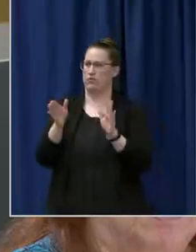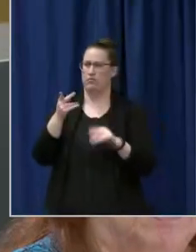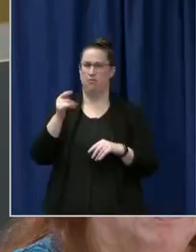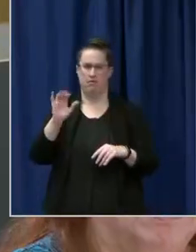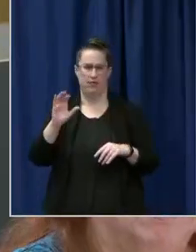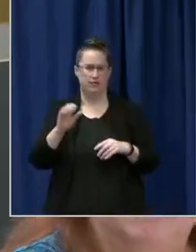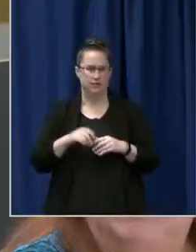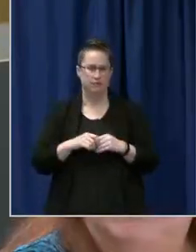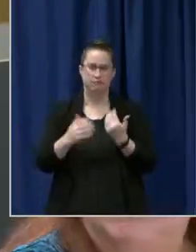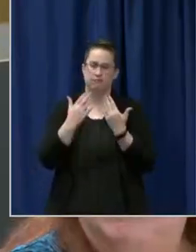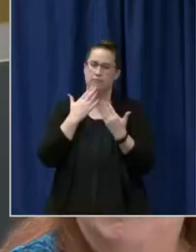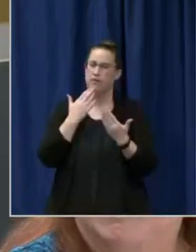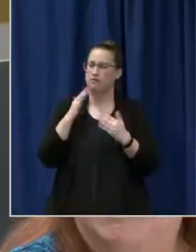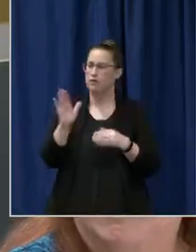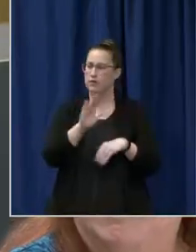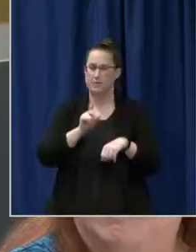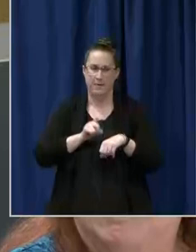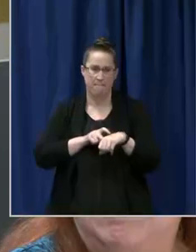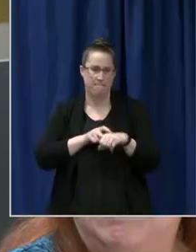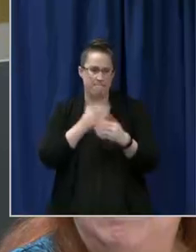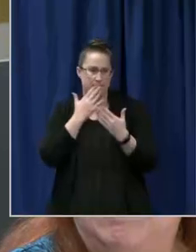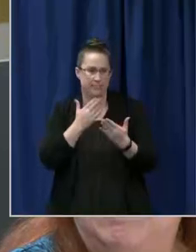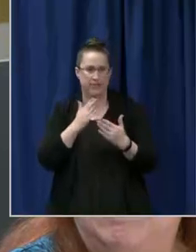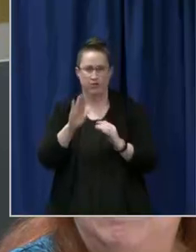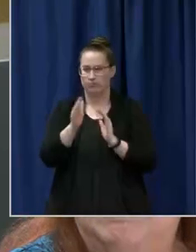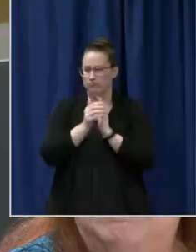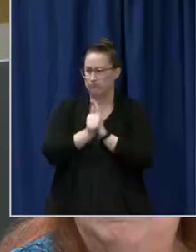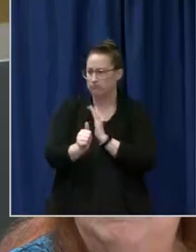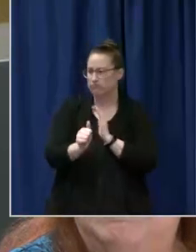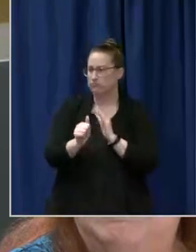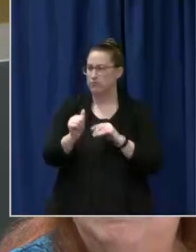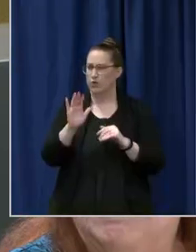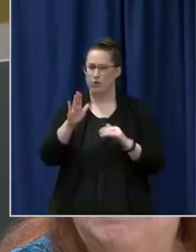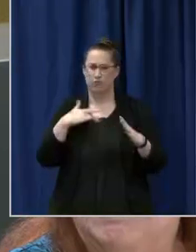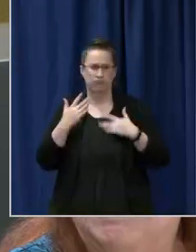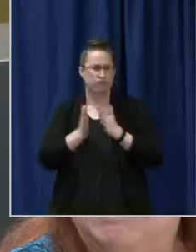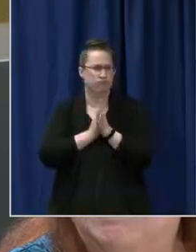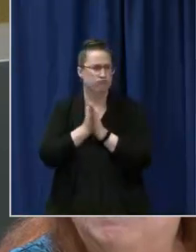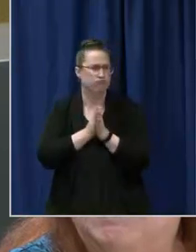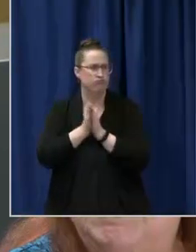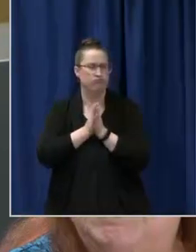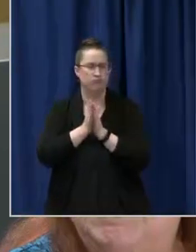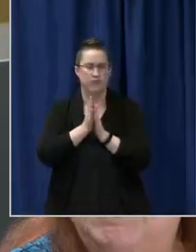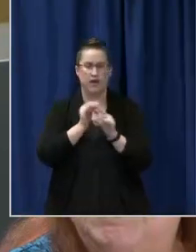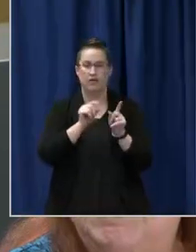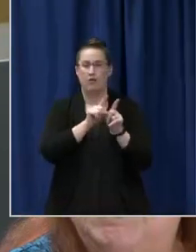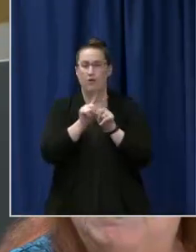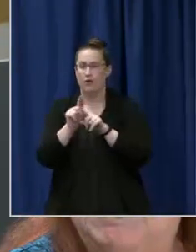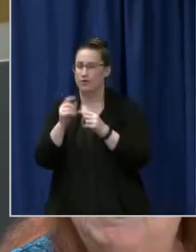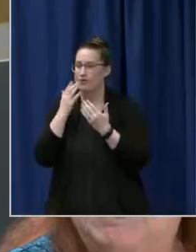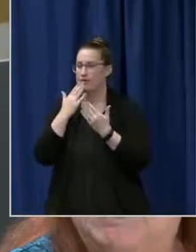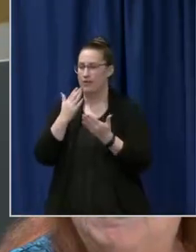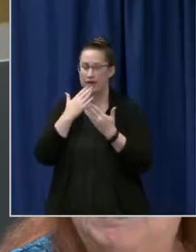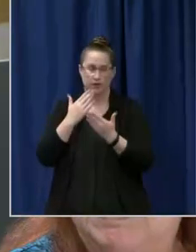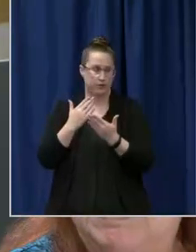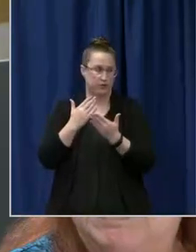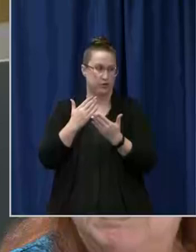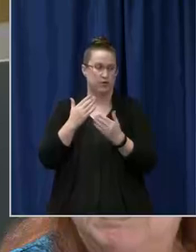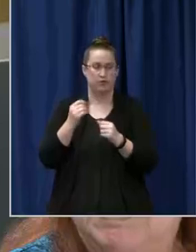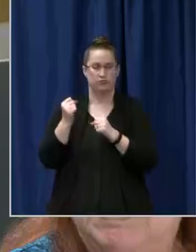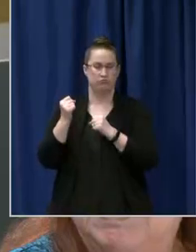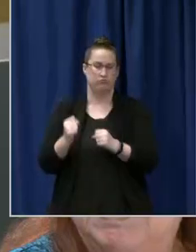So thank you for your time, your expertise, your enthusiasm, and of course, thanks again to the mighty